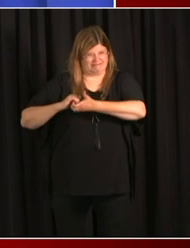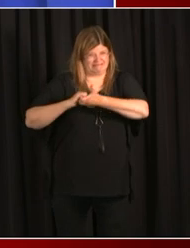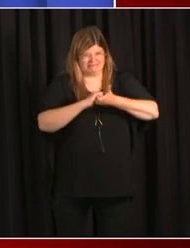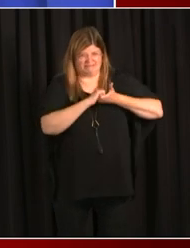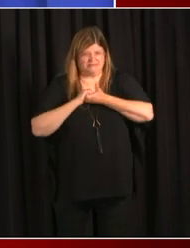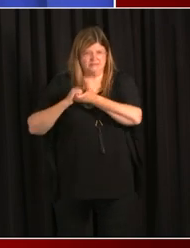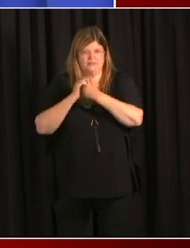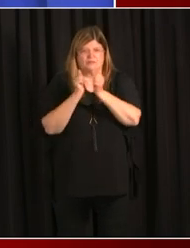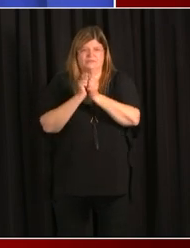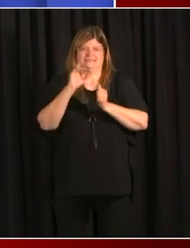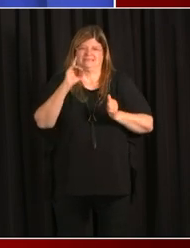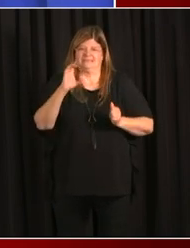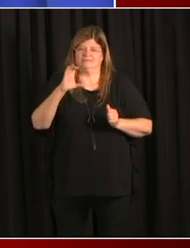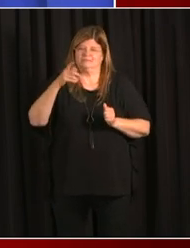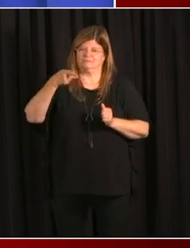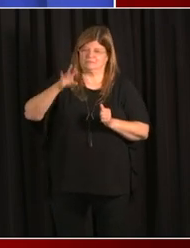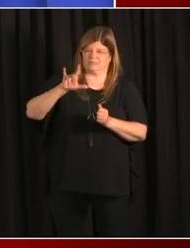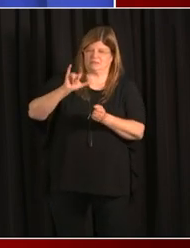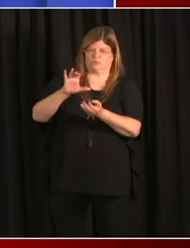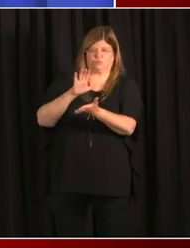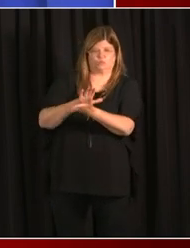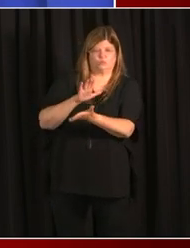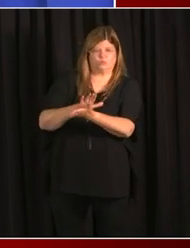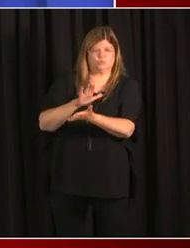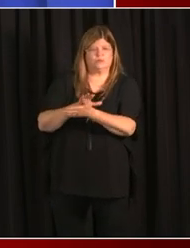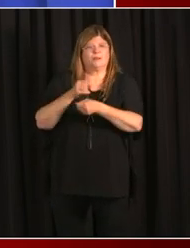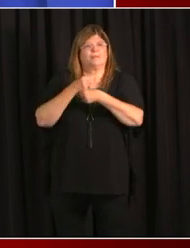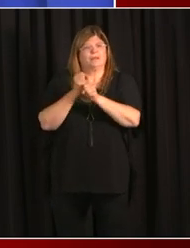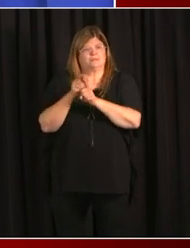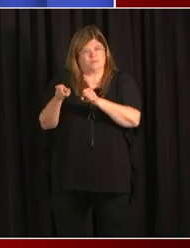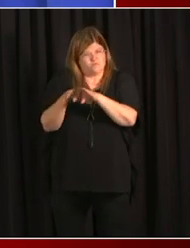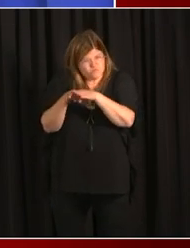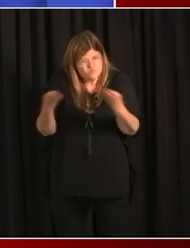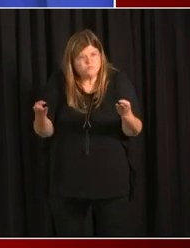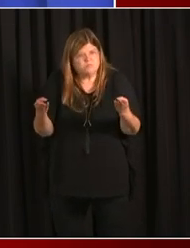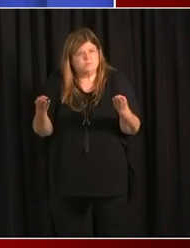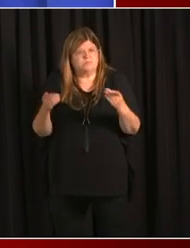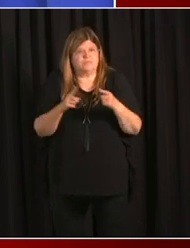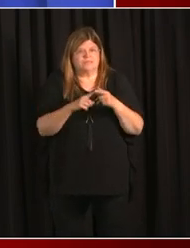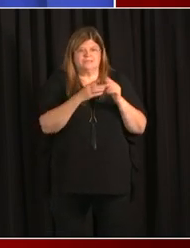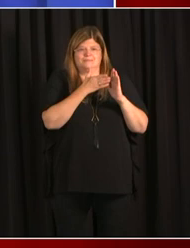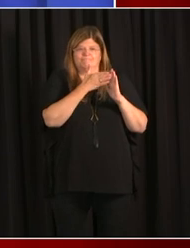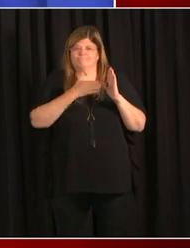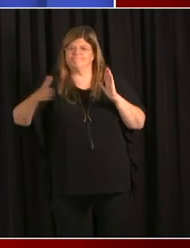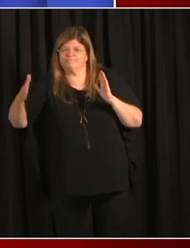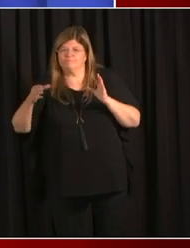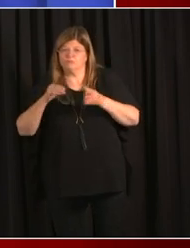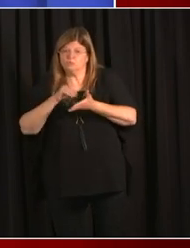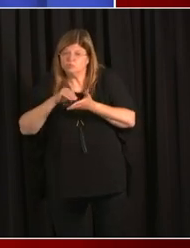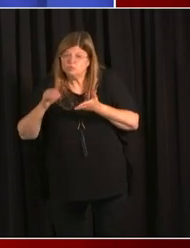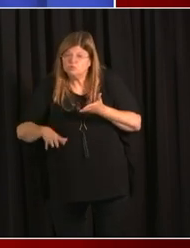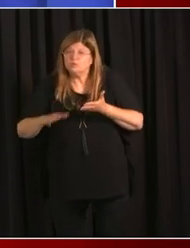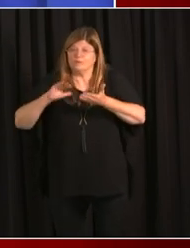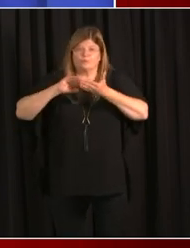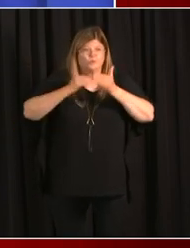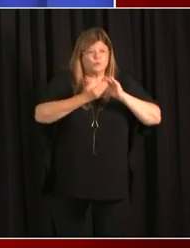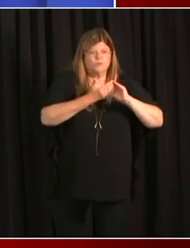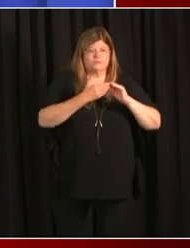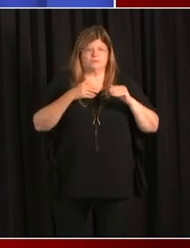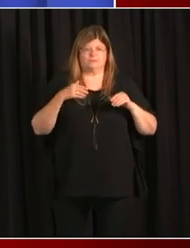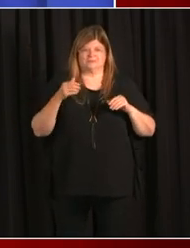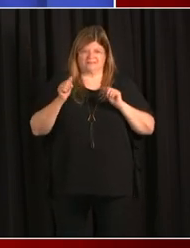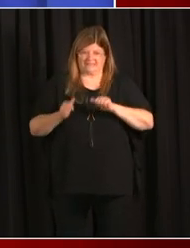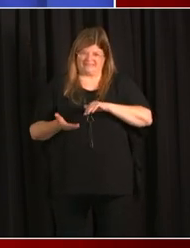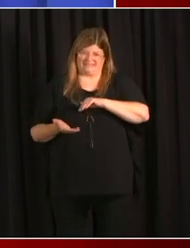Public Schools to make those school-based health centers open to a broader swath of students and community members, so that we